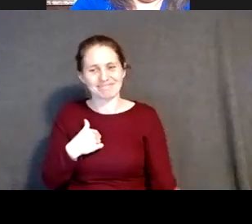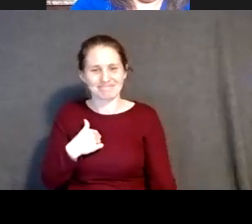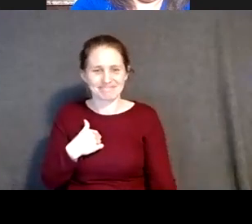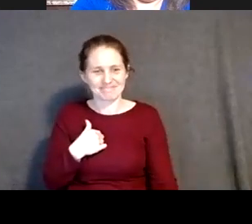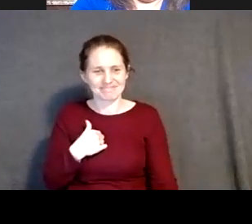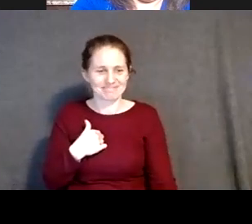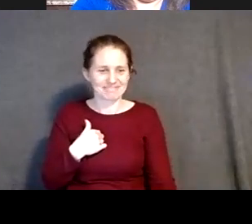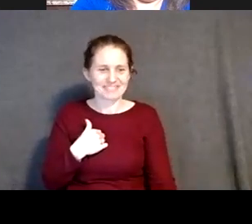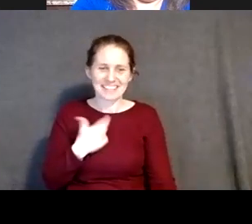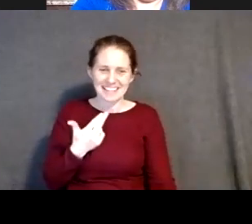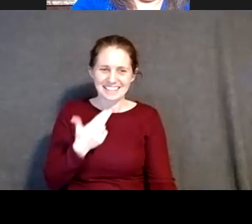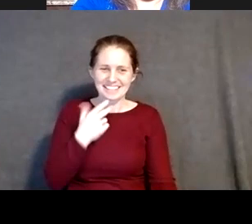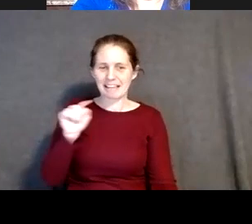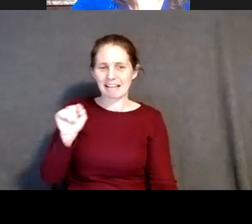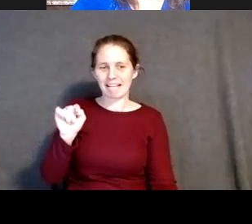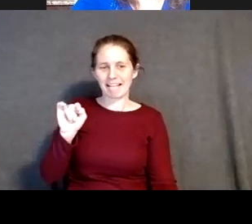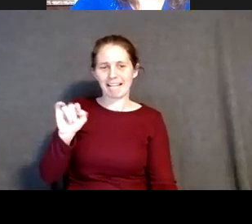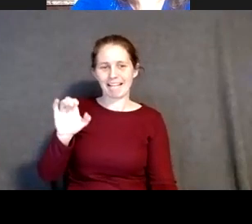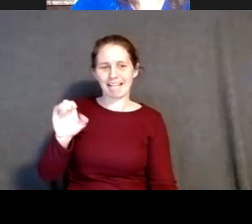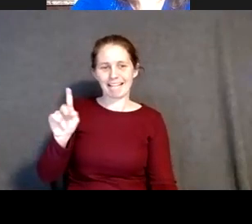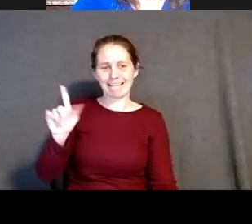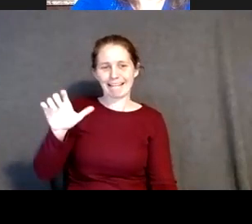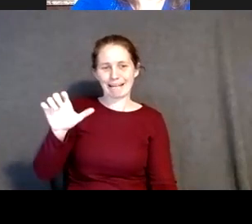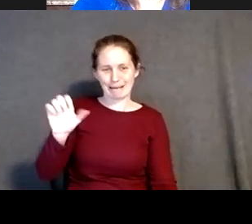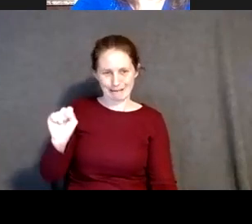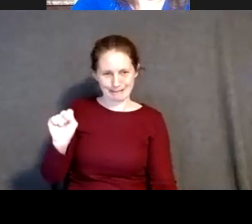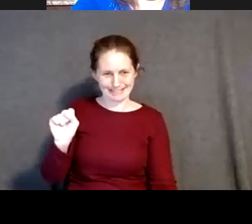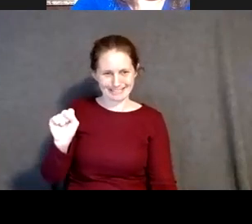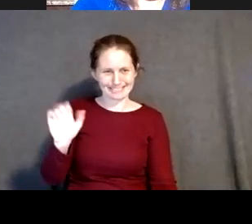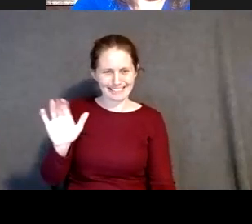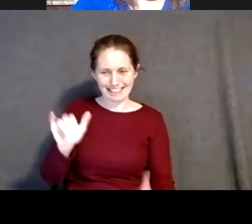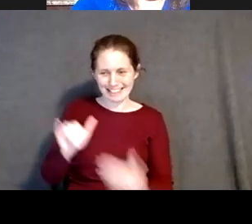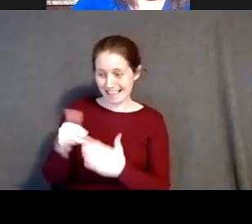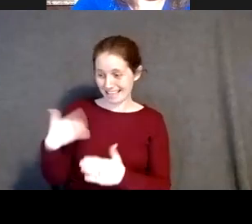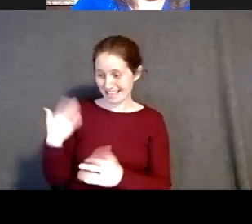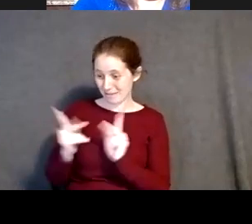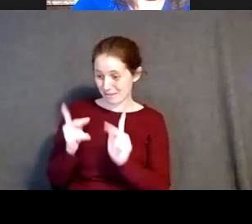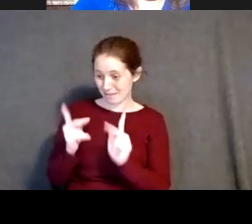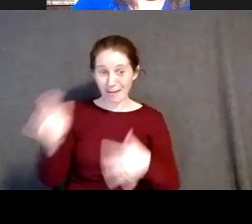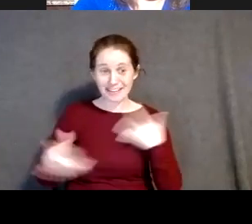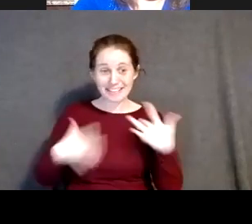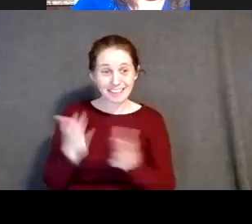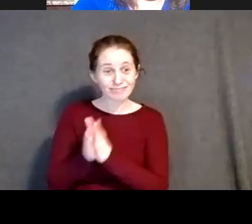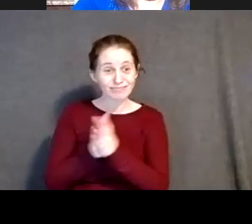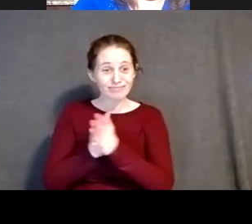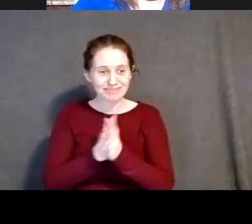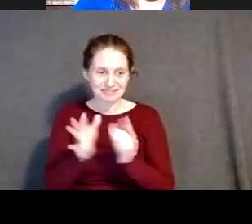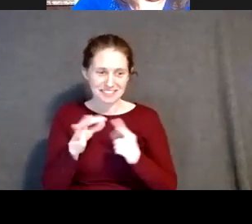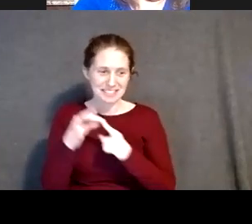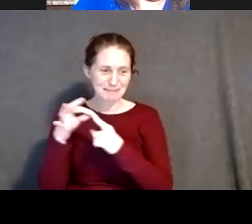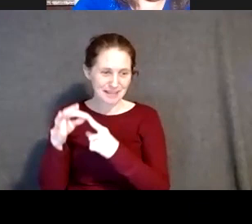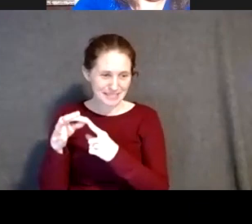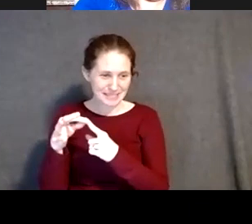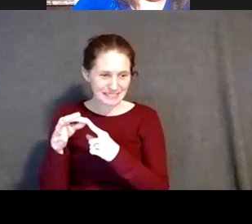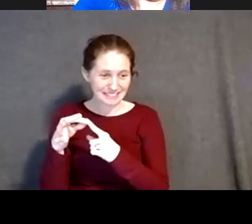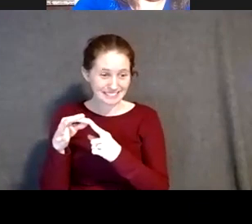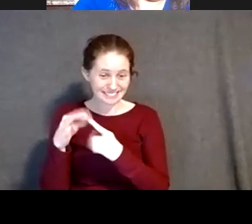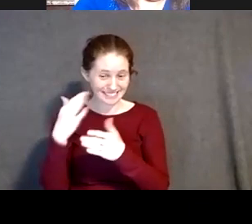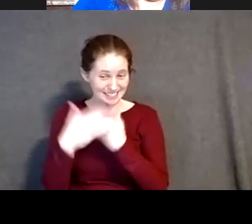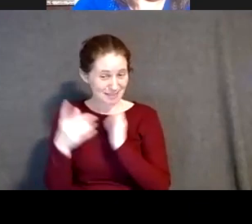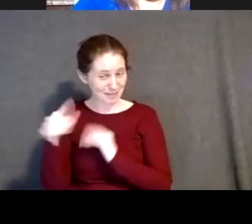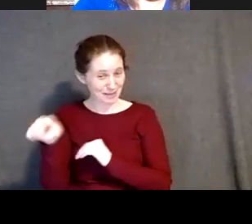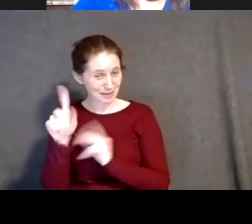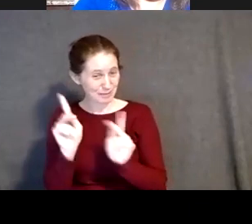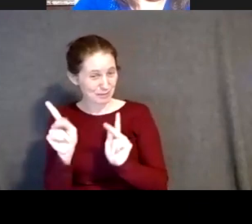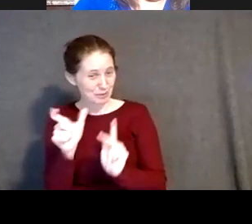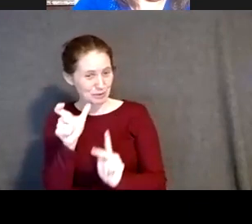it tickles me. That's the right word. I find it delightful that young people are so excited, especially some of those people who are